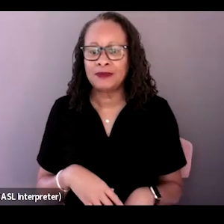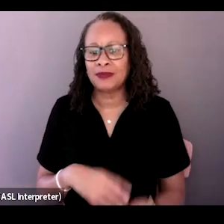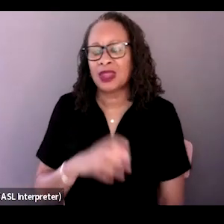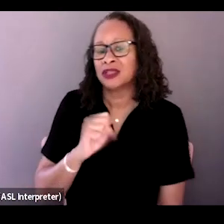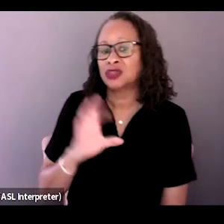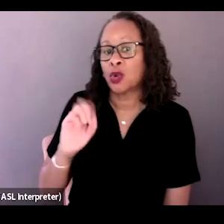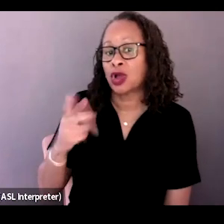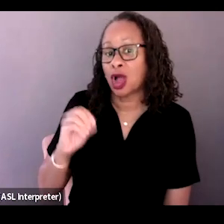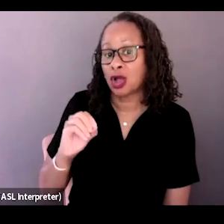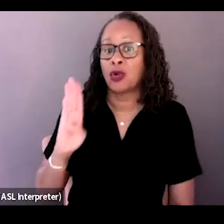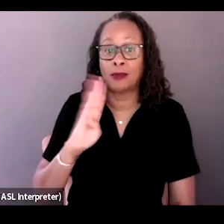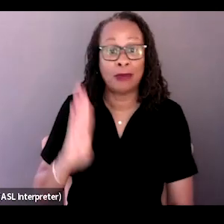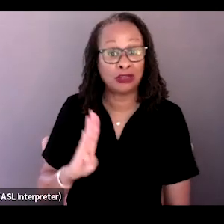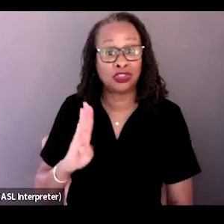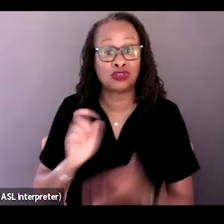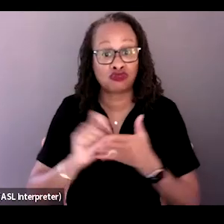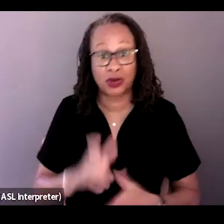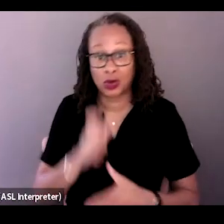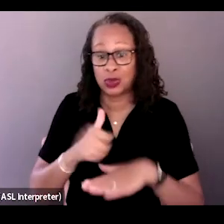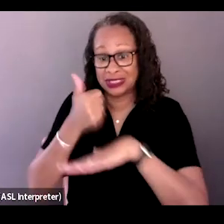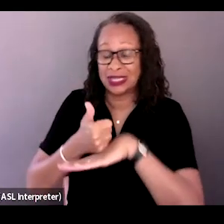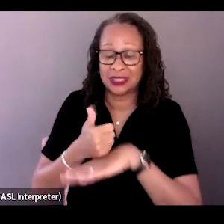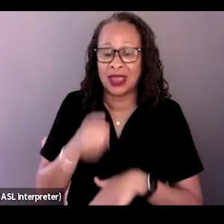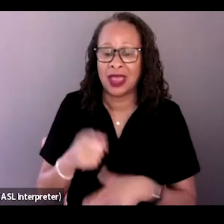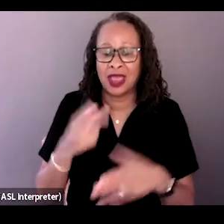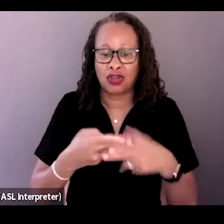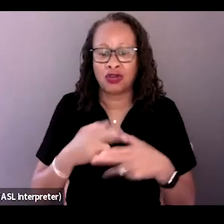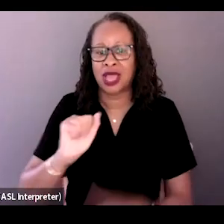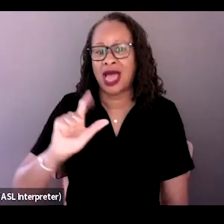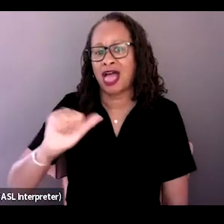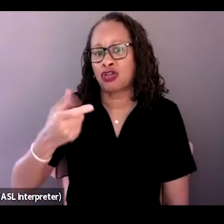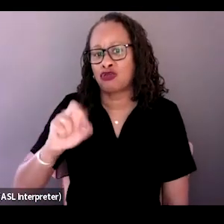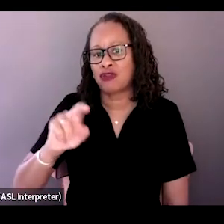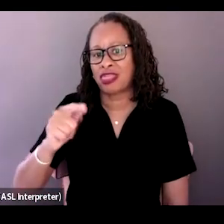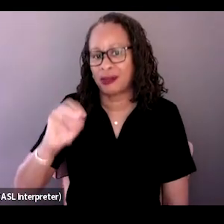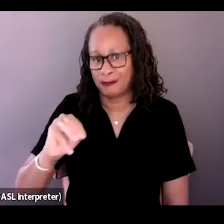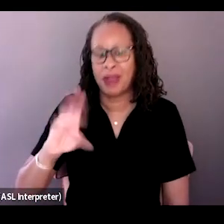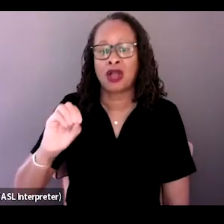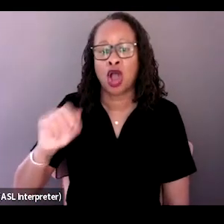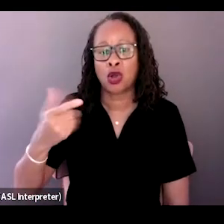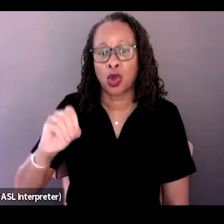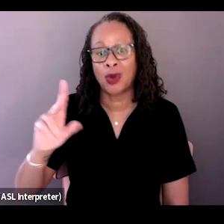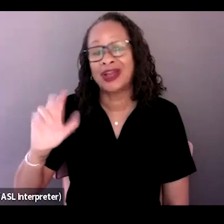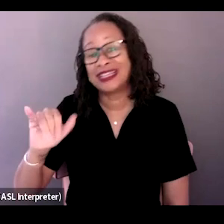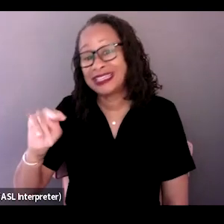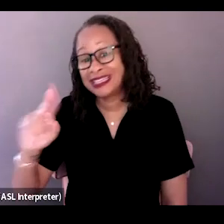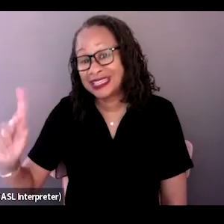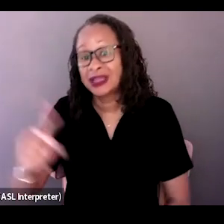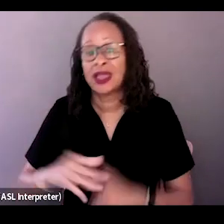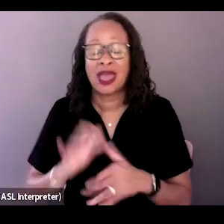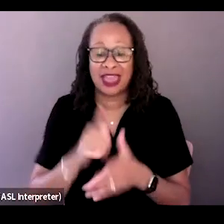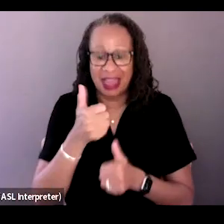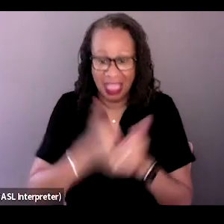Congo-Belgian writer, who sets forth a thesis, and he calls it the algorithm Congo Inc., who sets forth that actually every